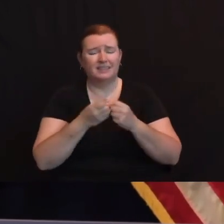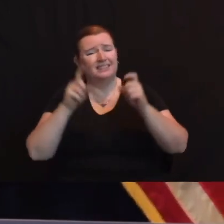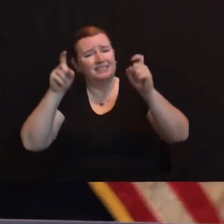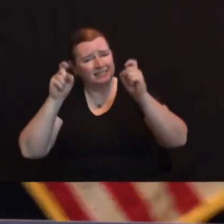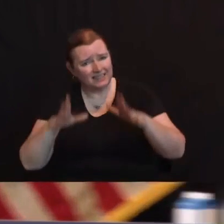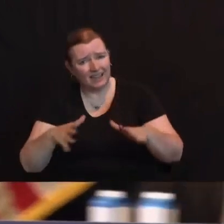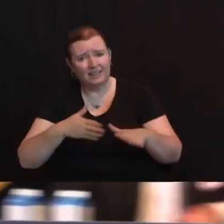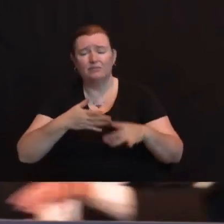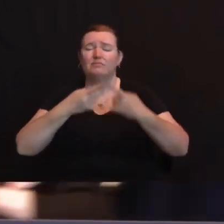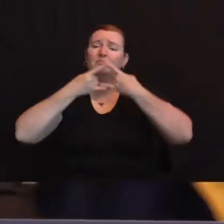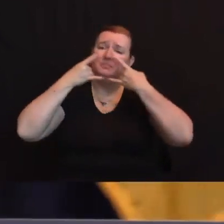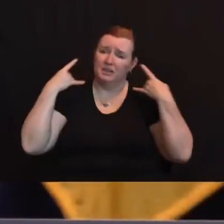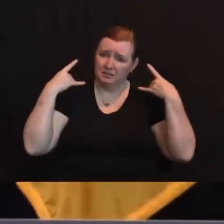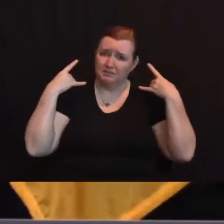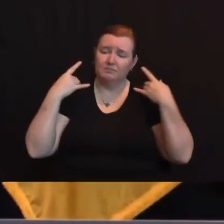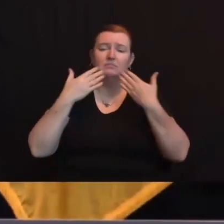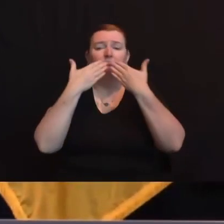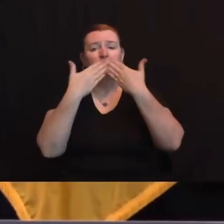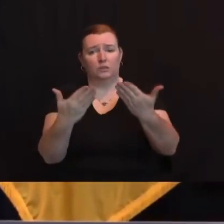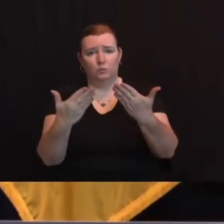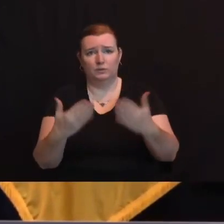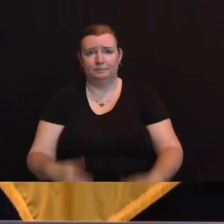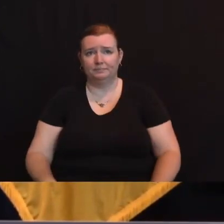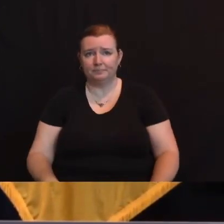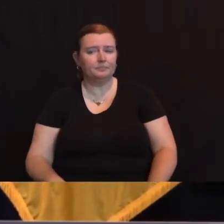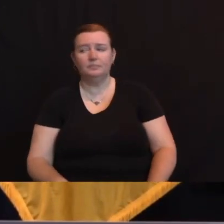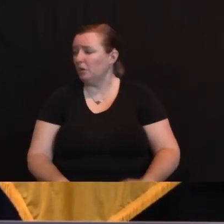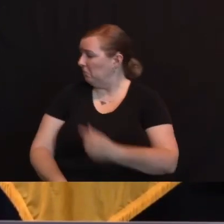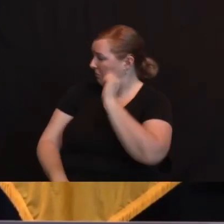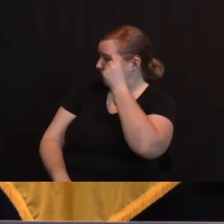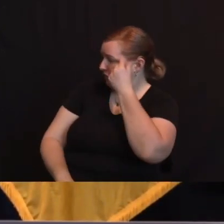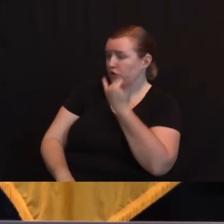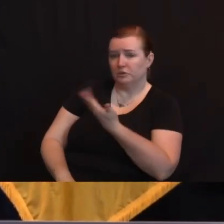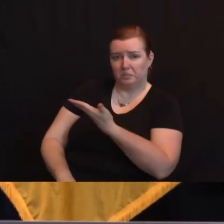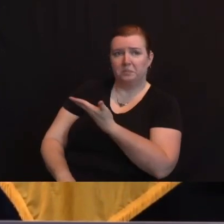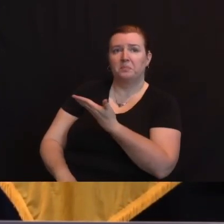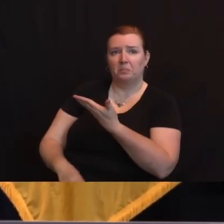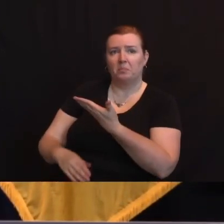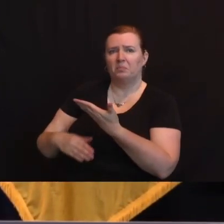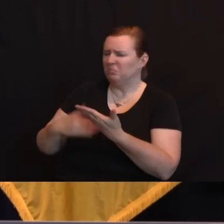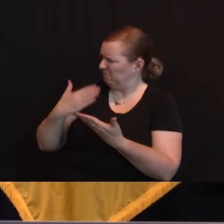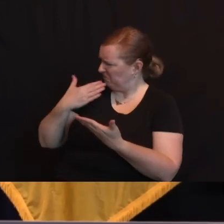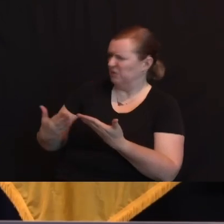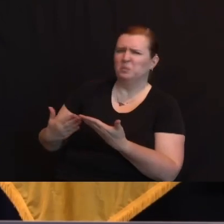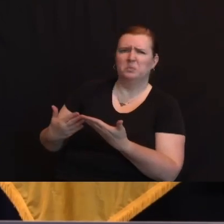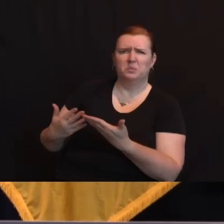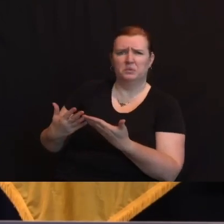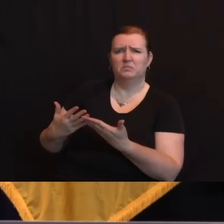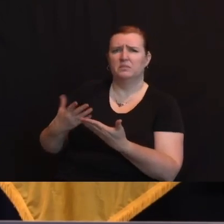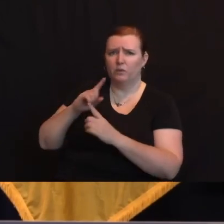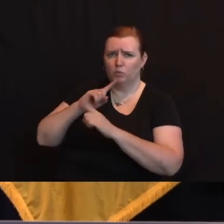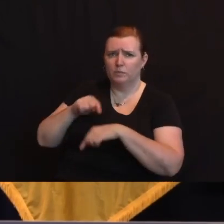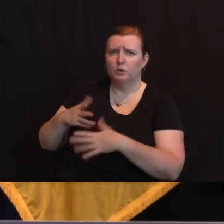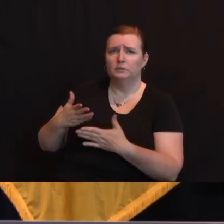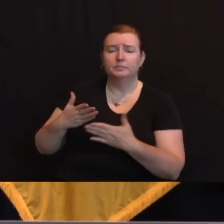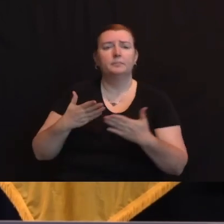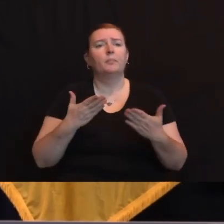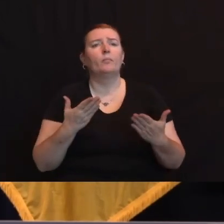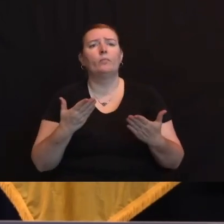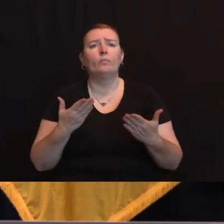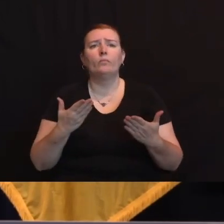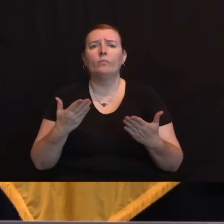you. Judy, thank you for the report, and thank you for your leadership every day. I want to give a plug for something,